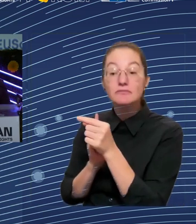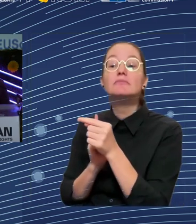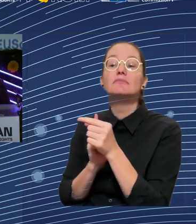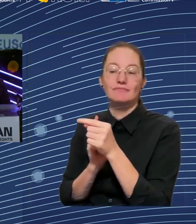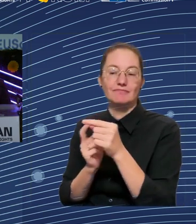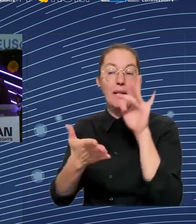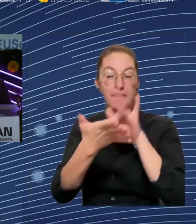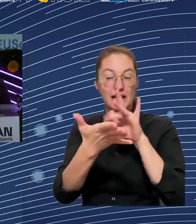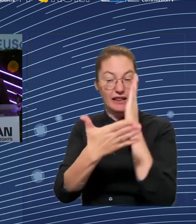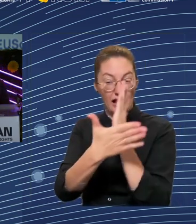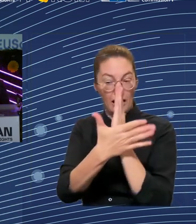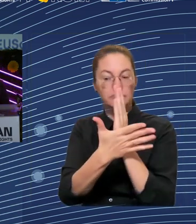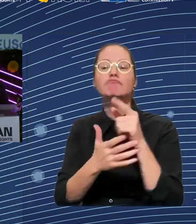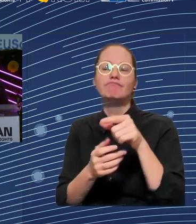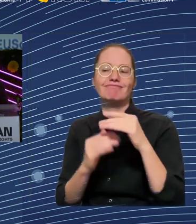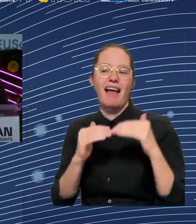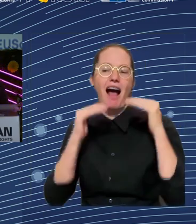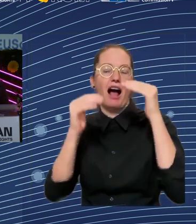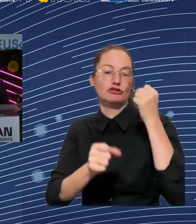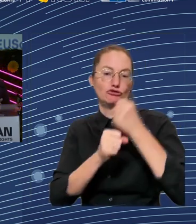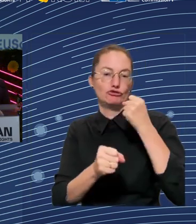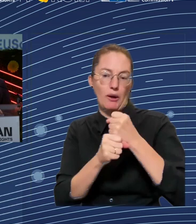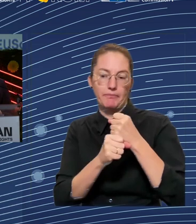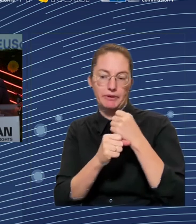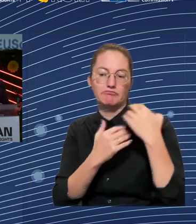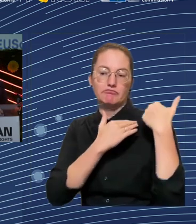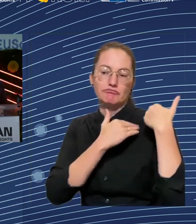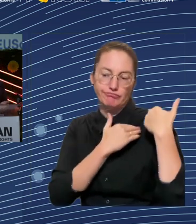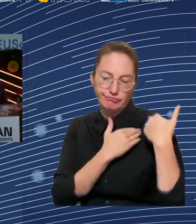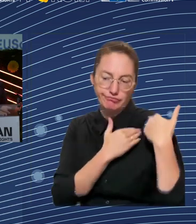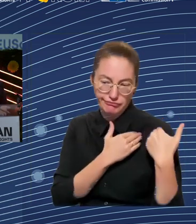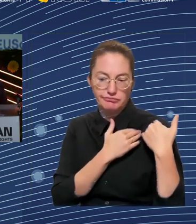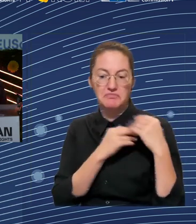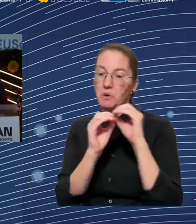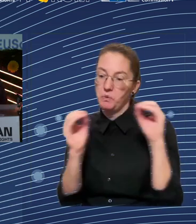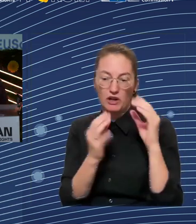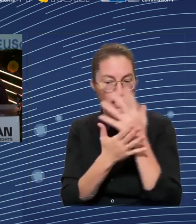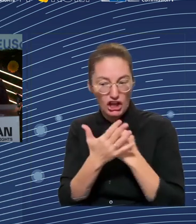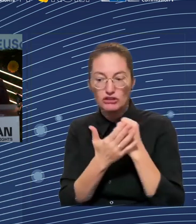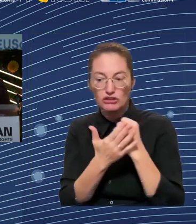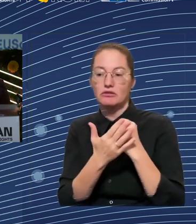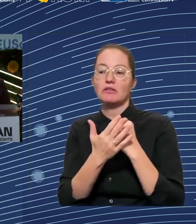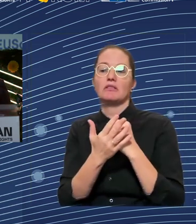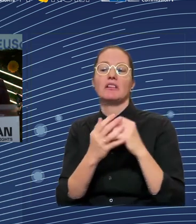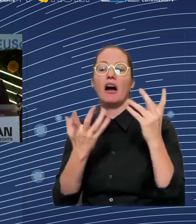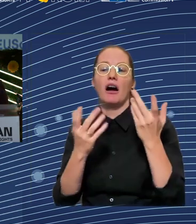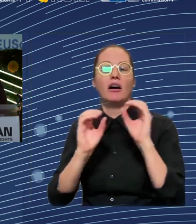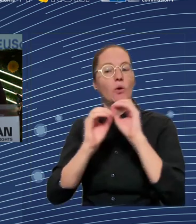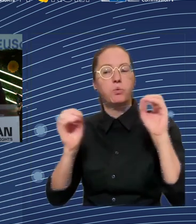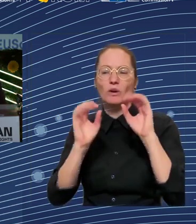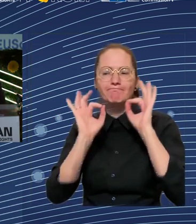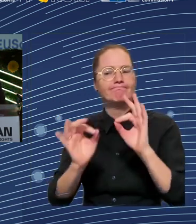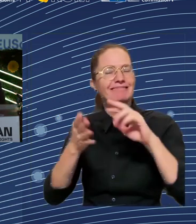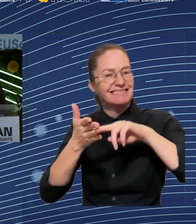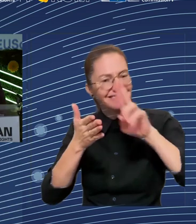box, finally, on the other hand, occupations in STEM, in particular ICT, and engineering professionals were shortage